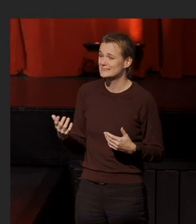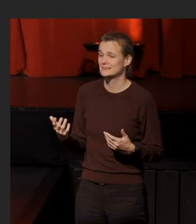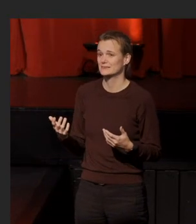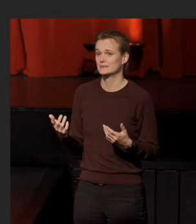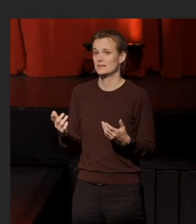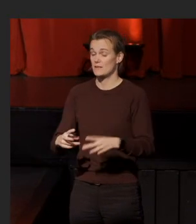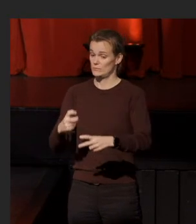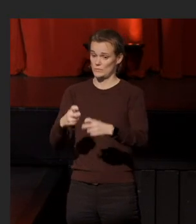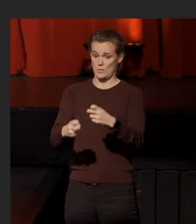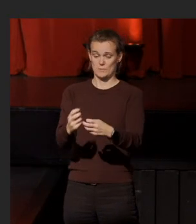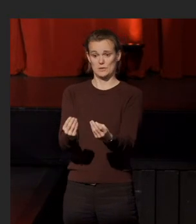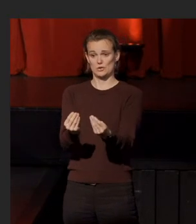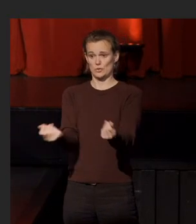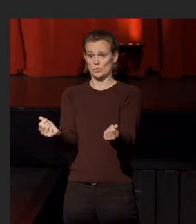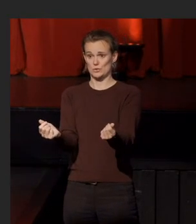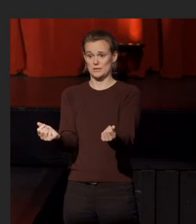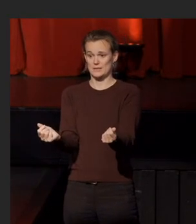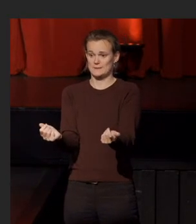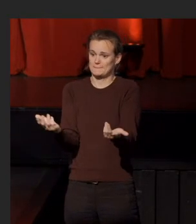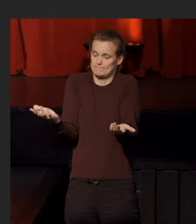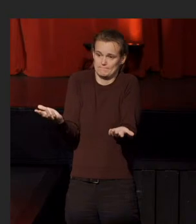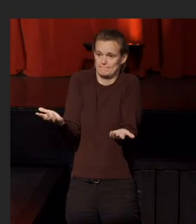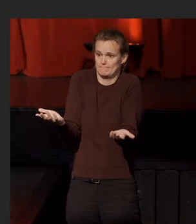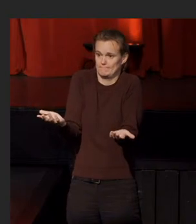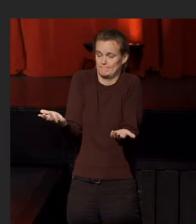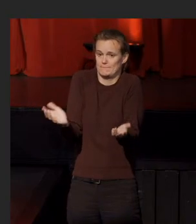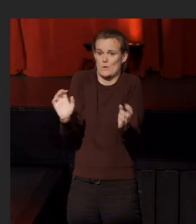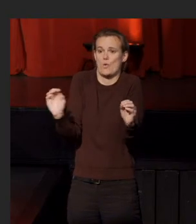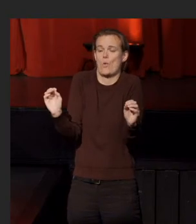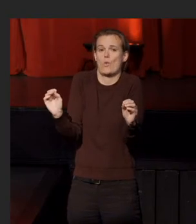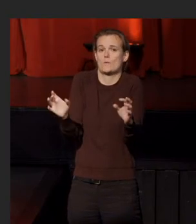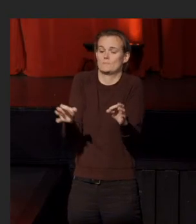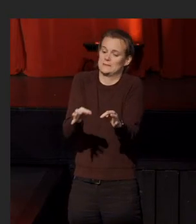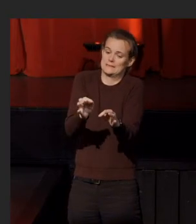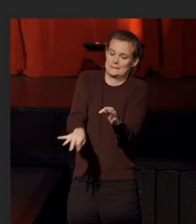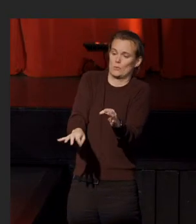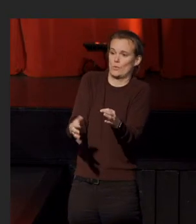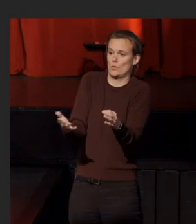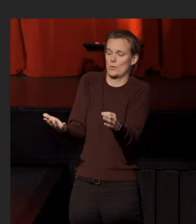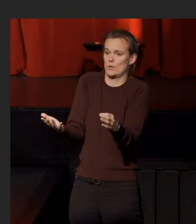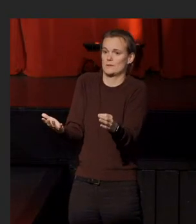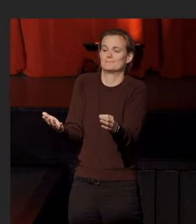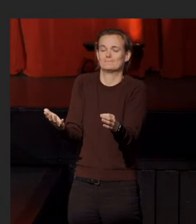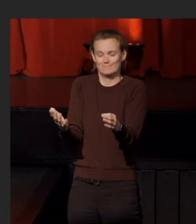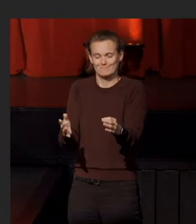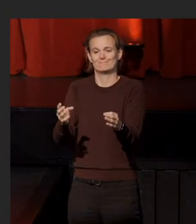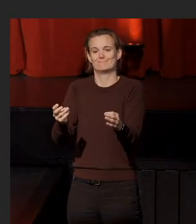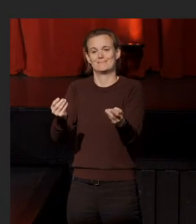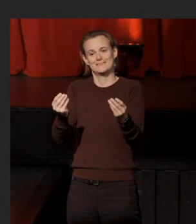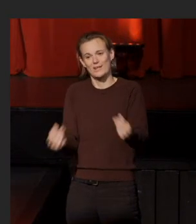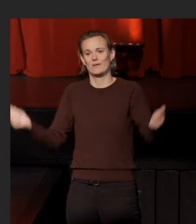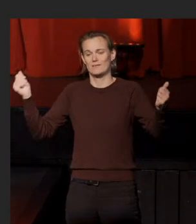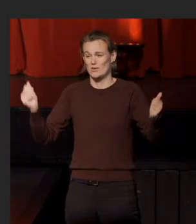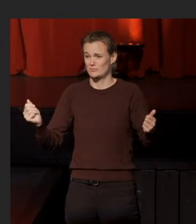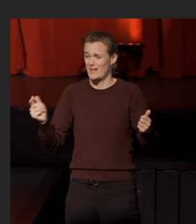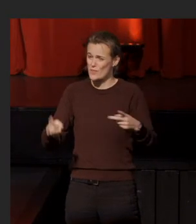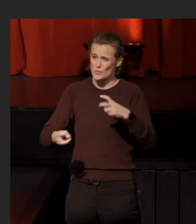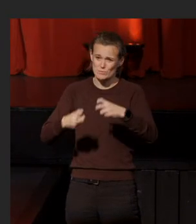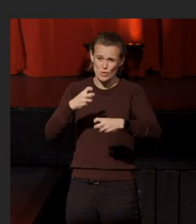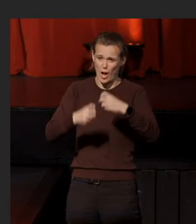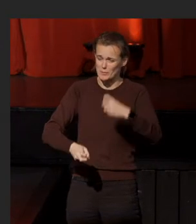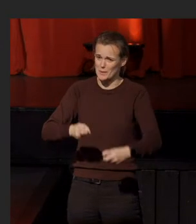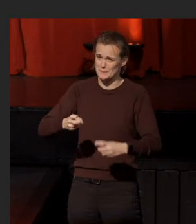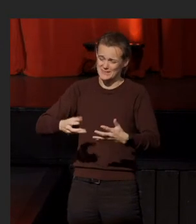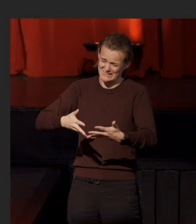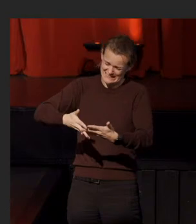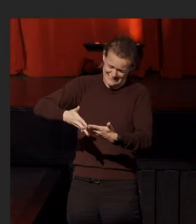to these problems are, there's no single simple silver bullet that's going to solve a lot of these deep-seated problems,